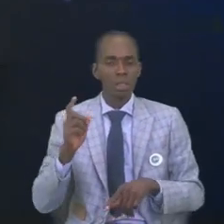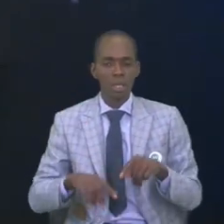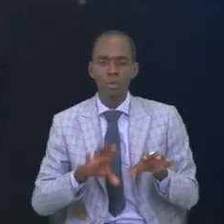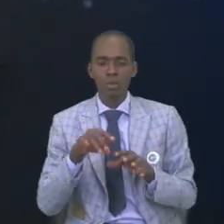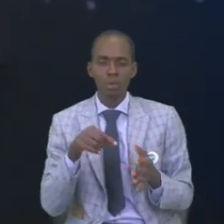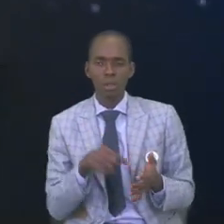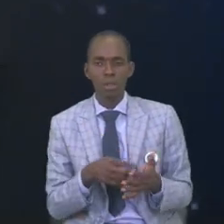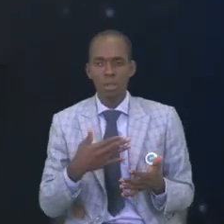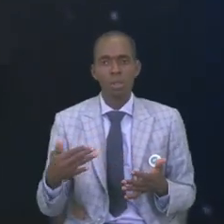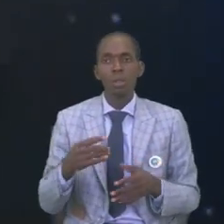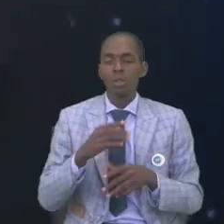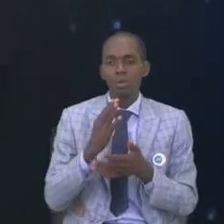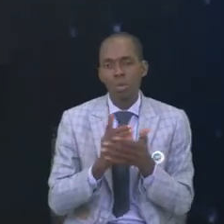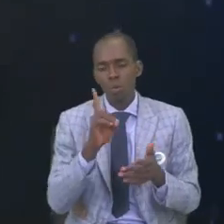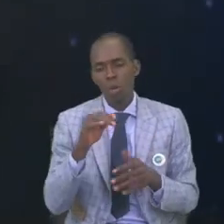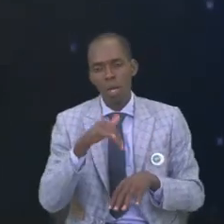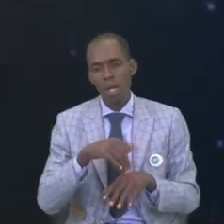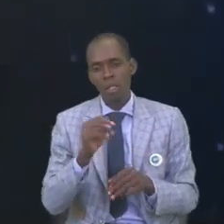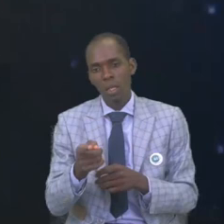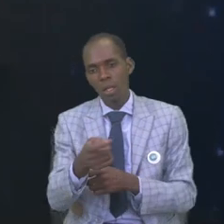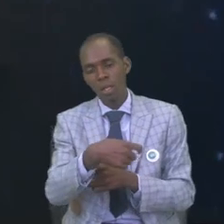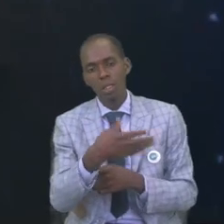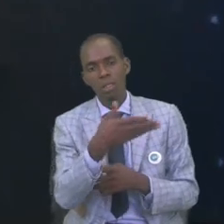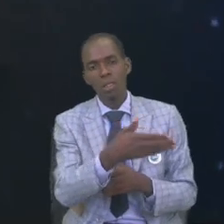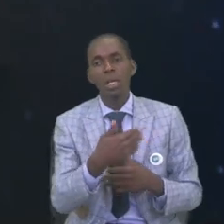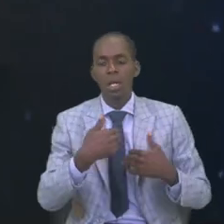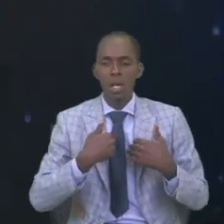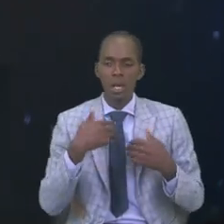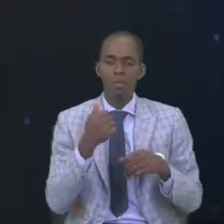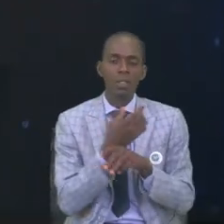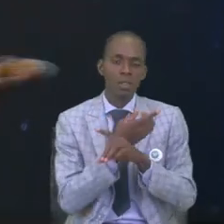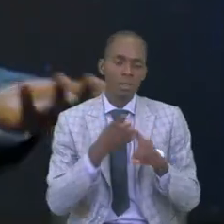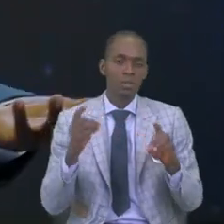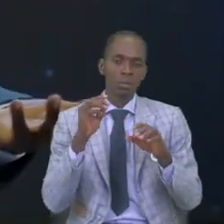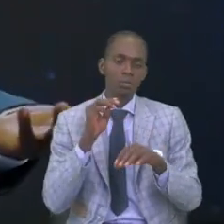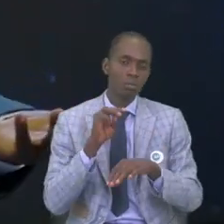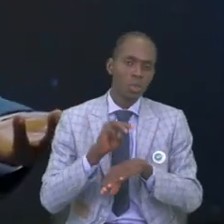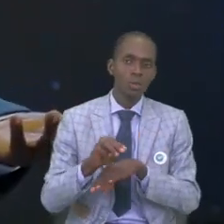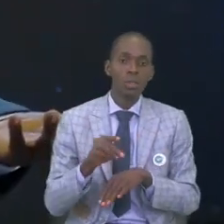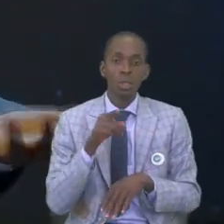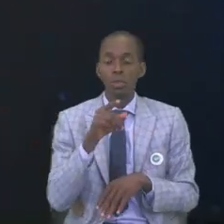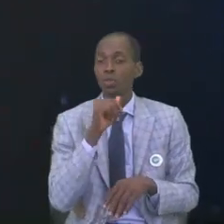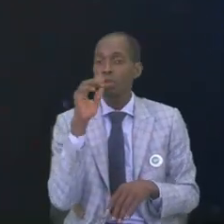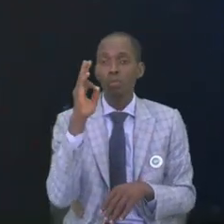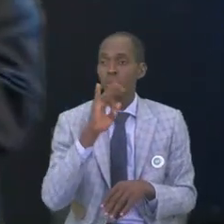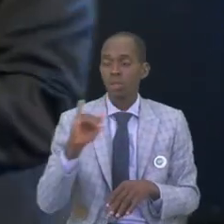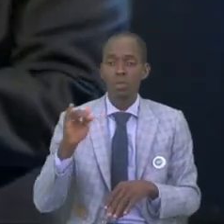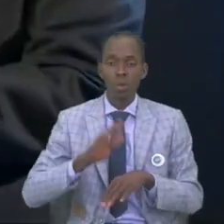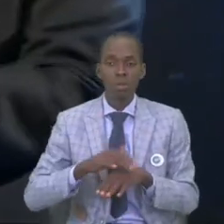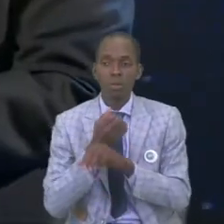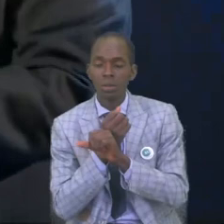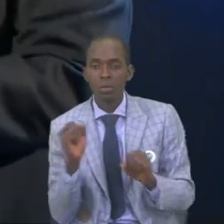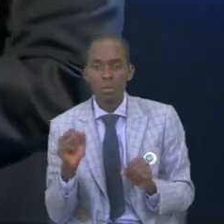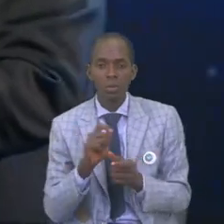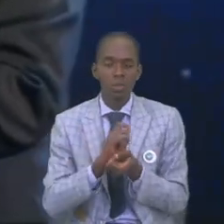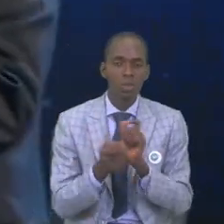There's somebody in the corner there that has a deliverance ministry. It's not preaching salvation, it's not preaching transformation of life, and it's not